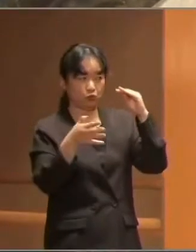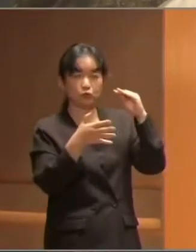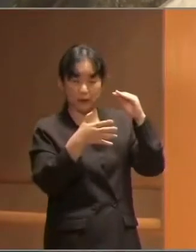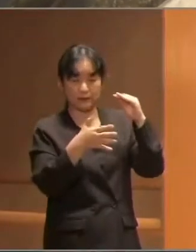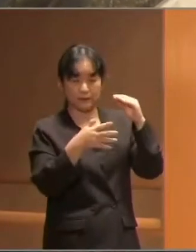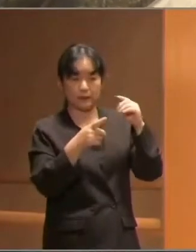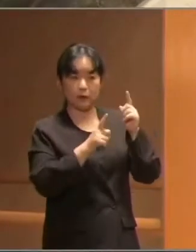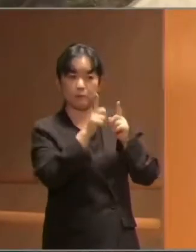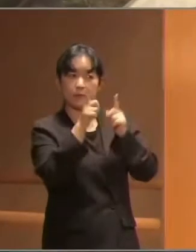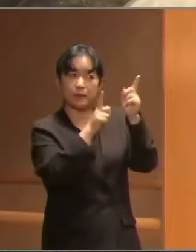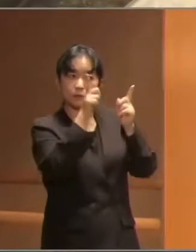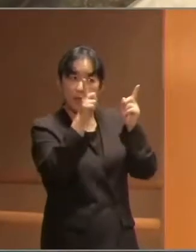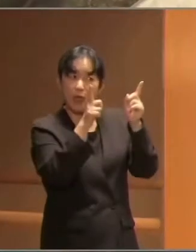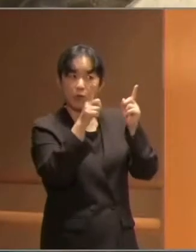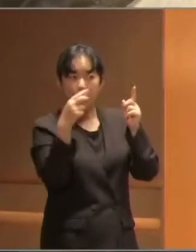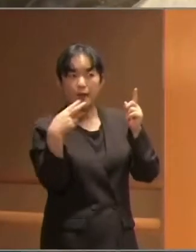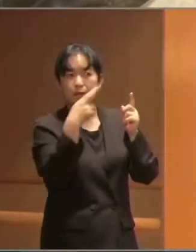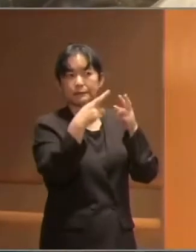means